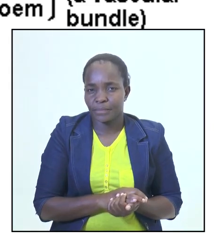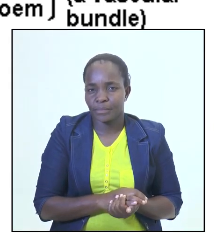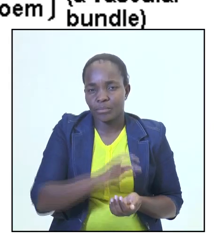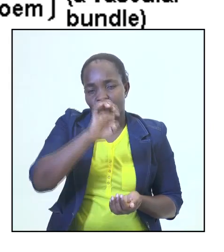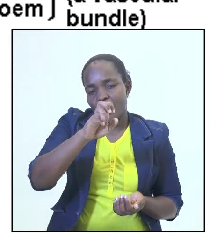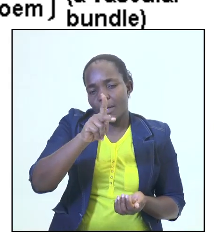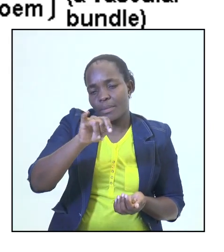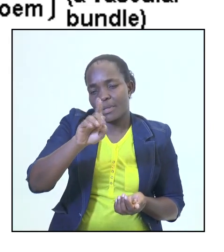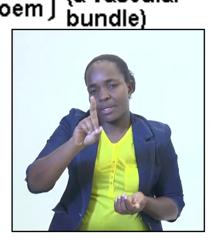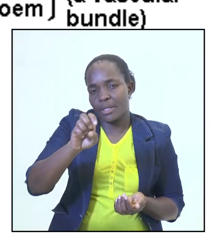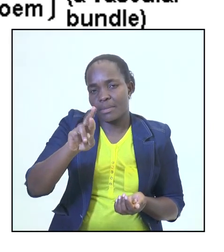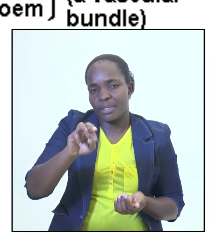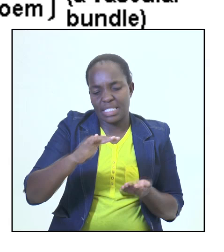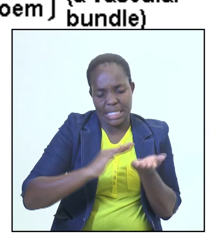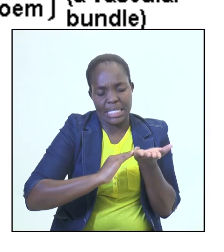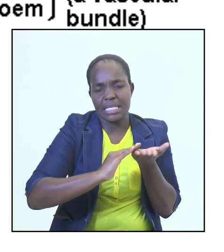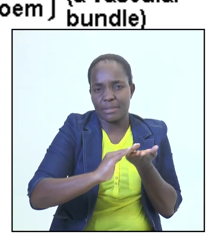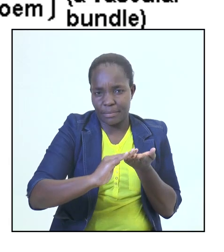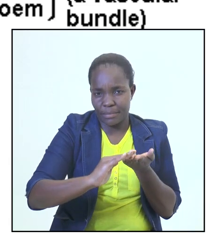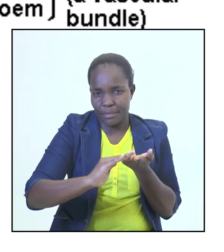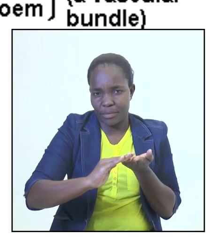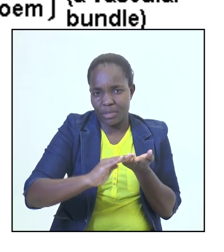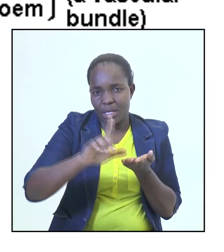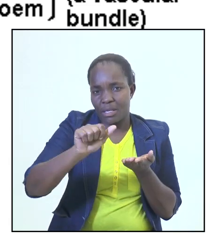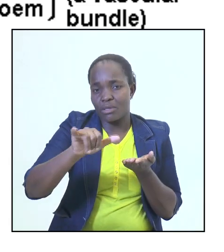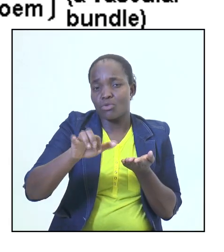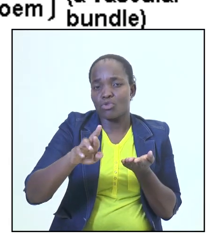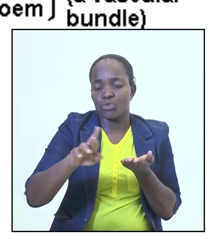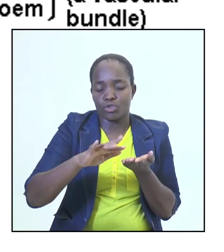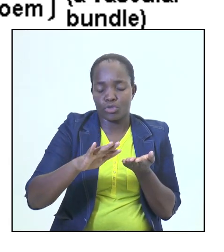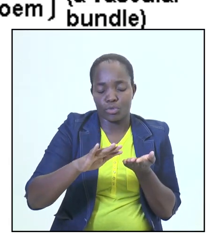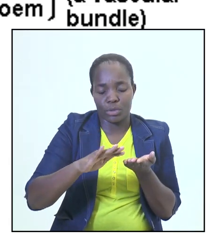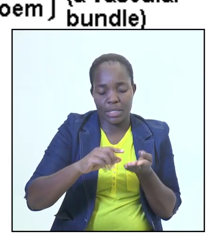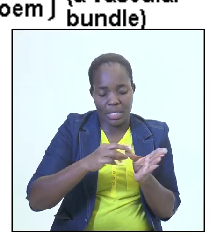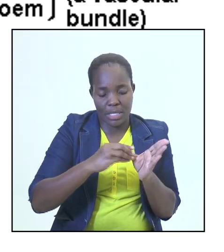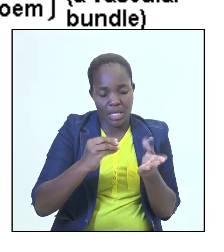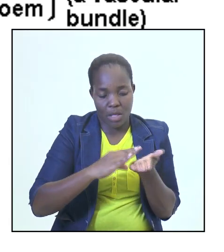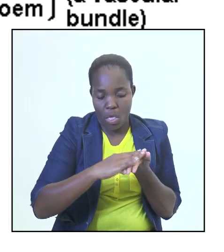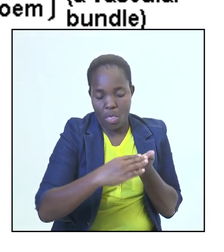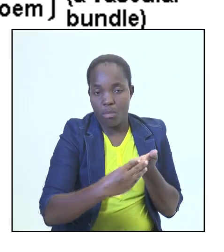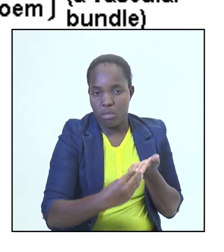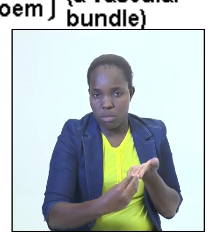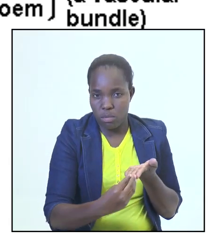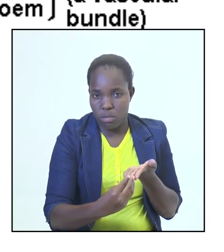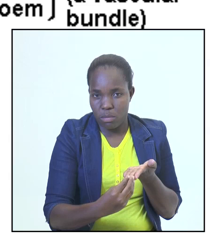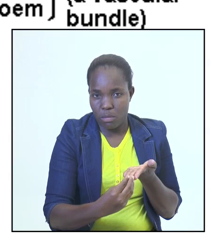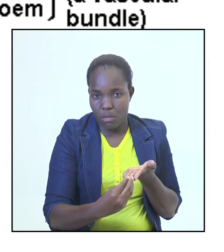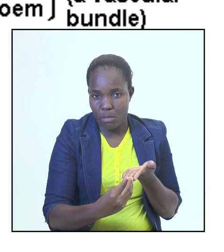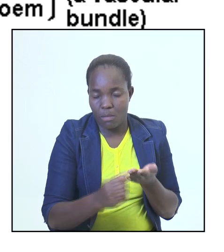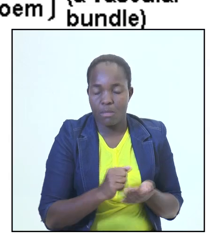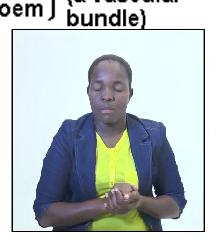of transparent cells covering the surface of the leaf. It is quite similar to our own skin